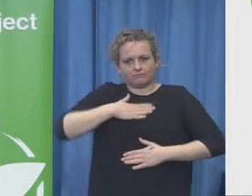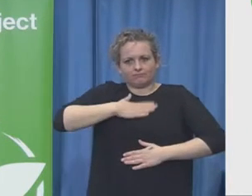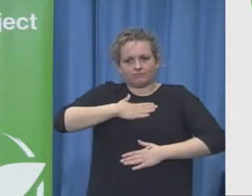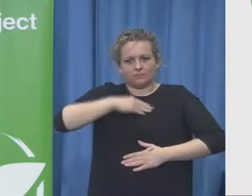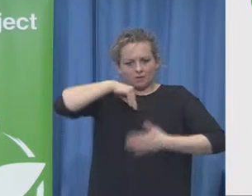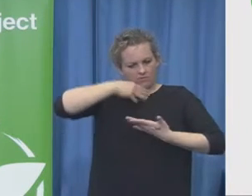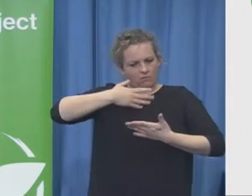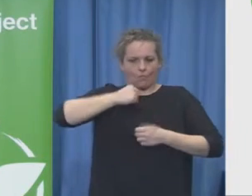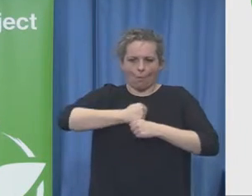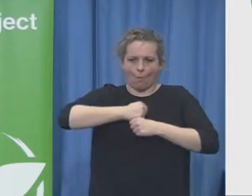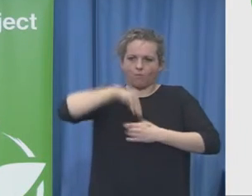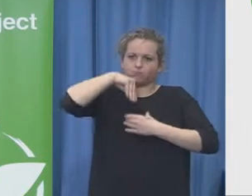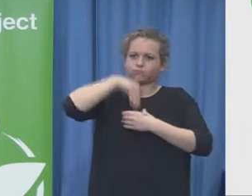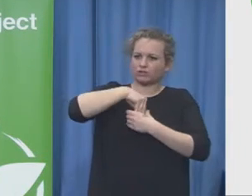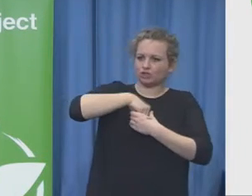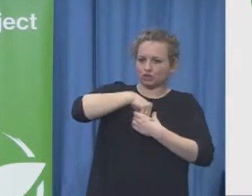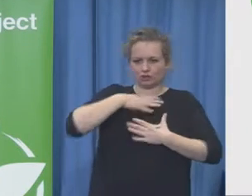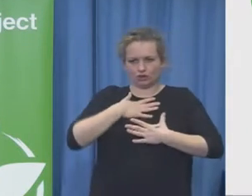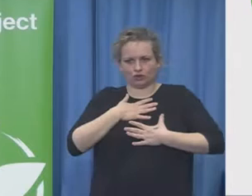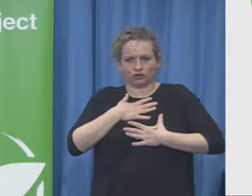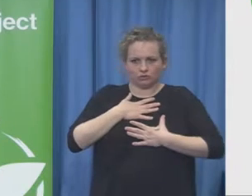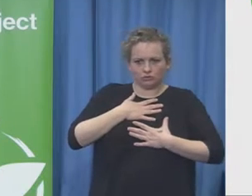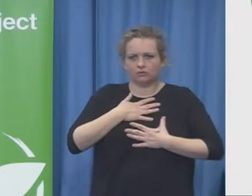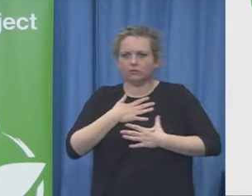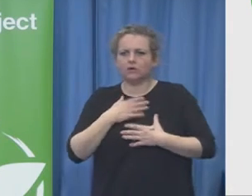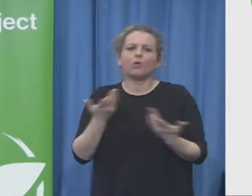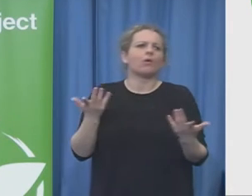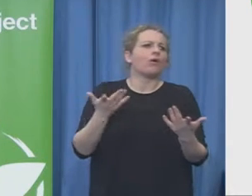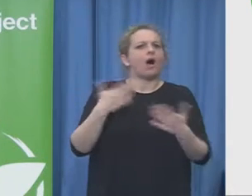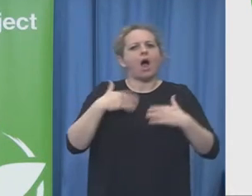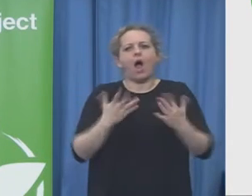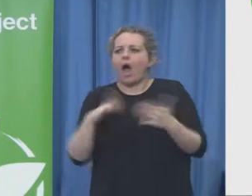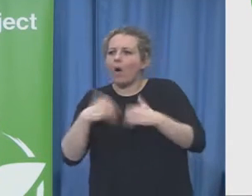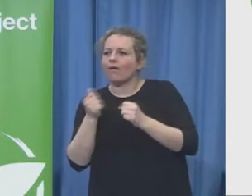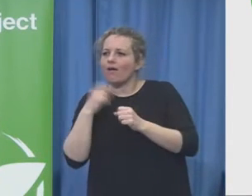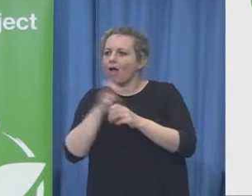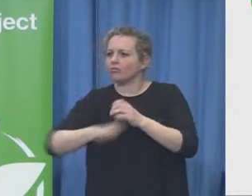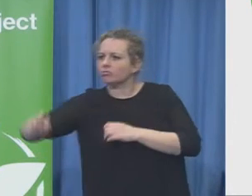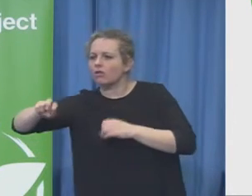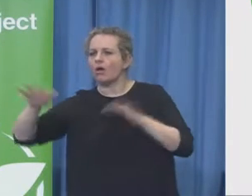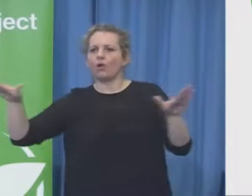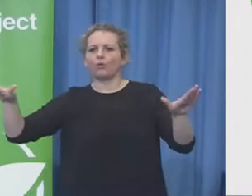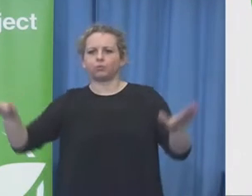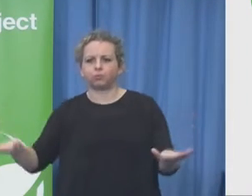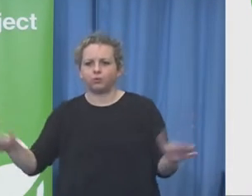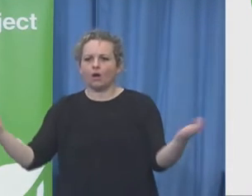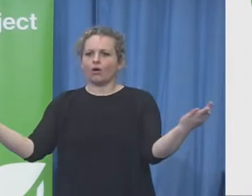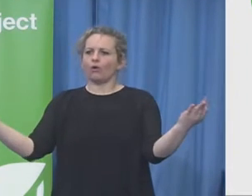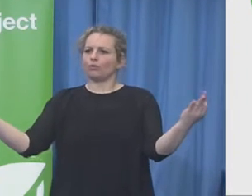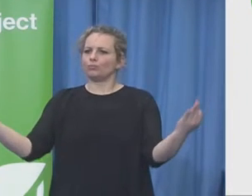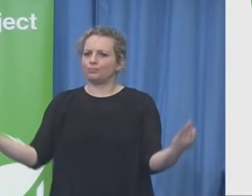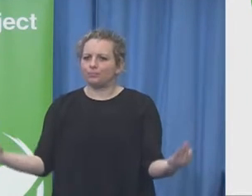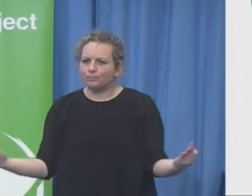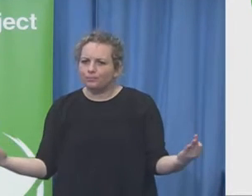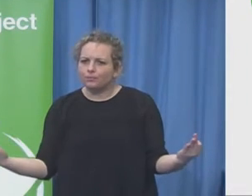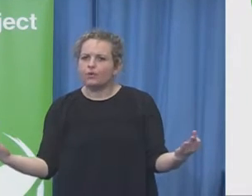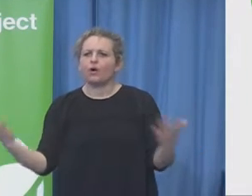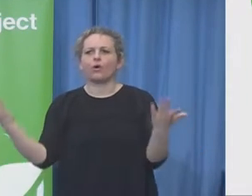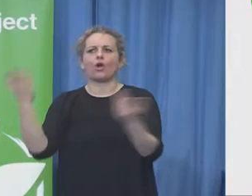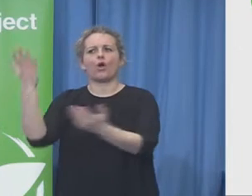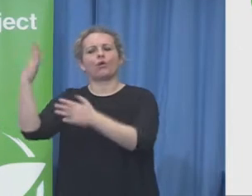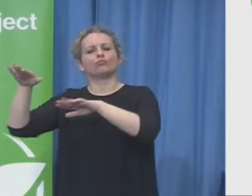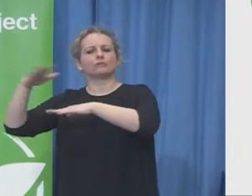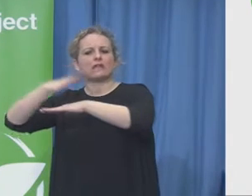inner development practices. It can be meditation, it can be yoga, it can be all kinds of therapies, gestalt,